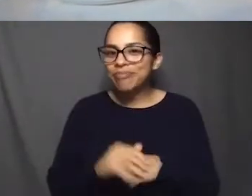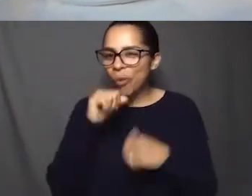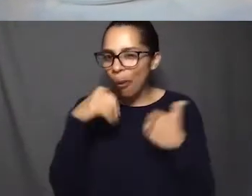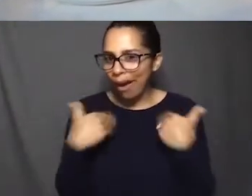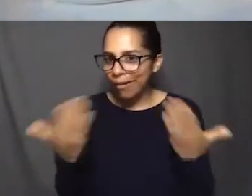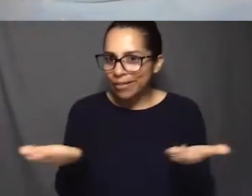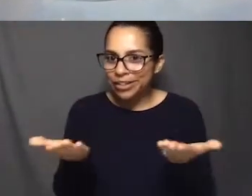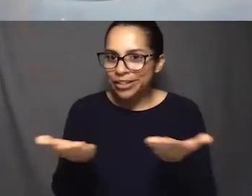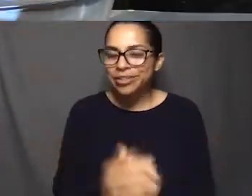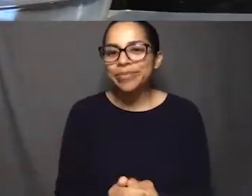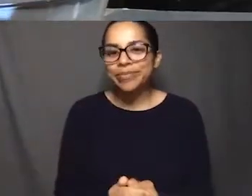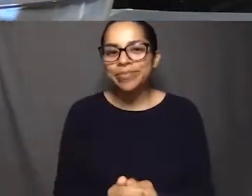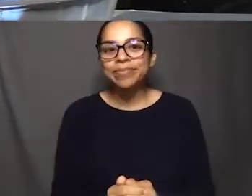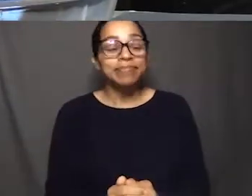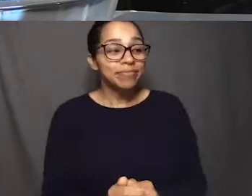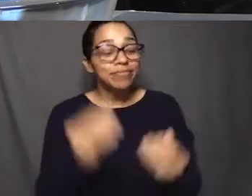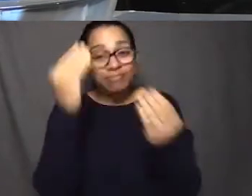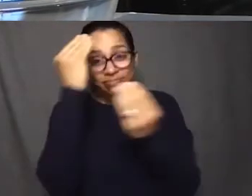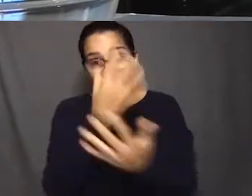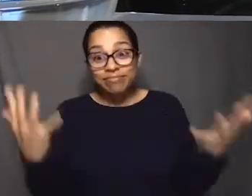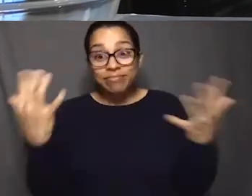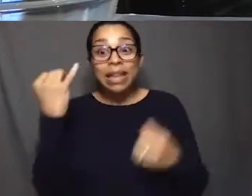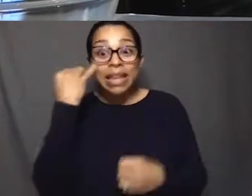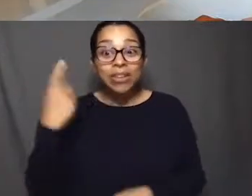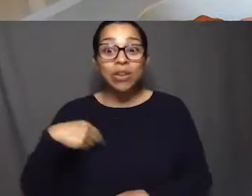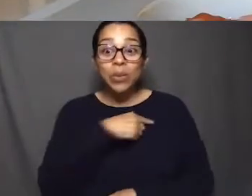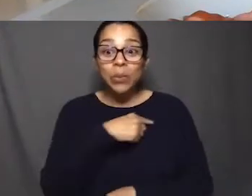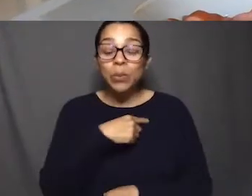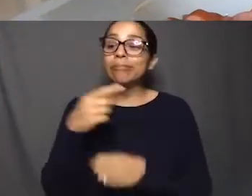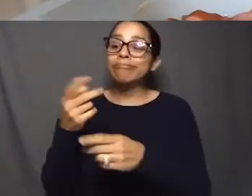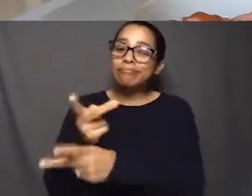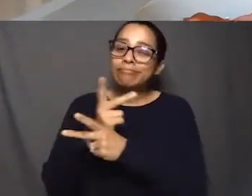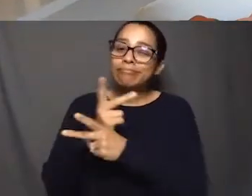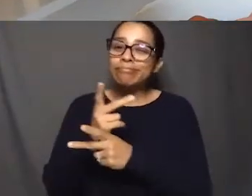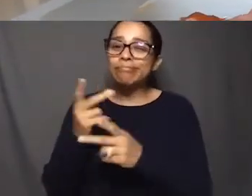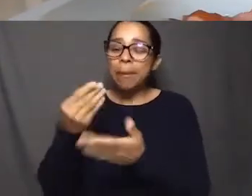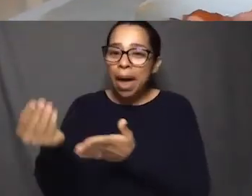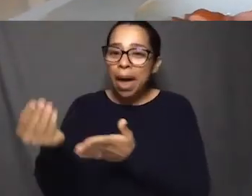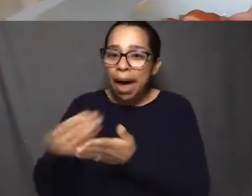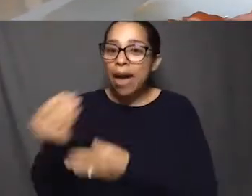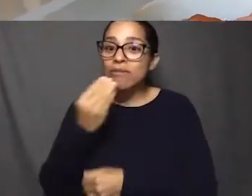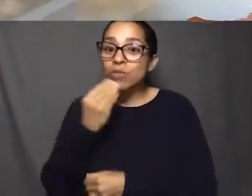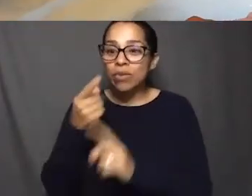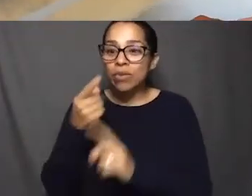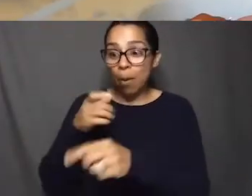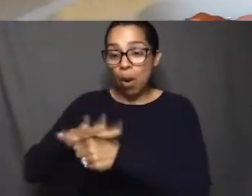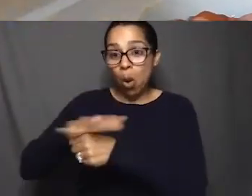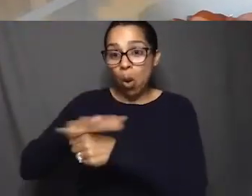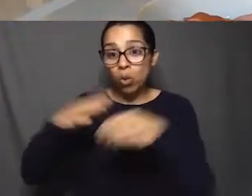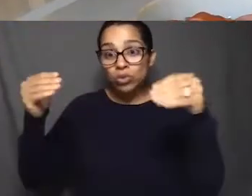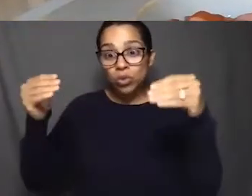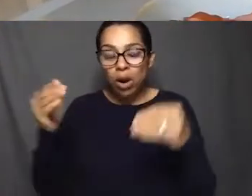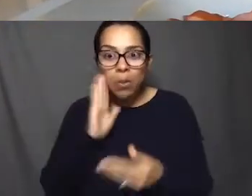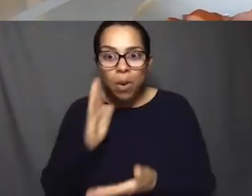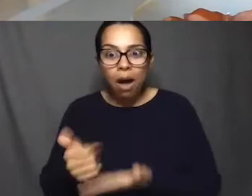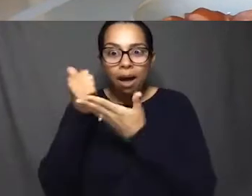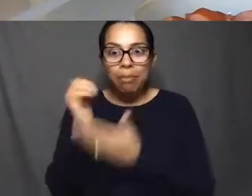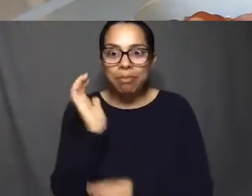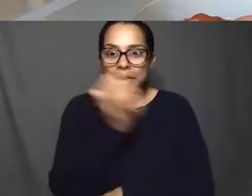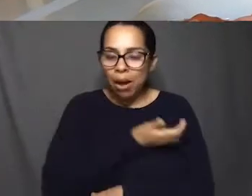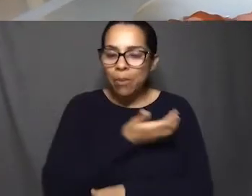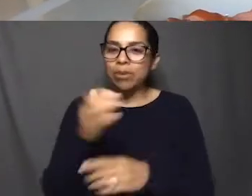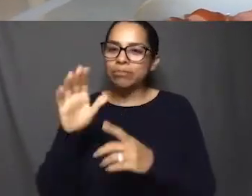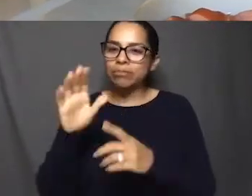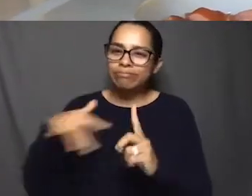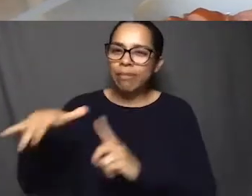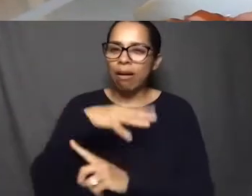The more locally we eat, the better for our climate, since there's less pollution from transporting food. And the better our climate, the better our food supply.